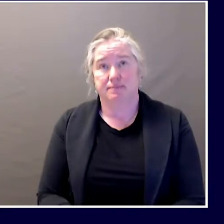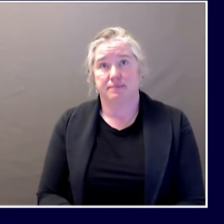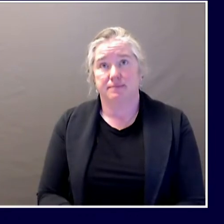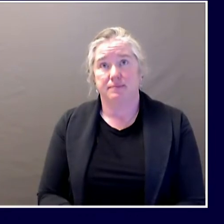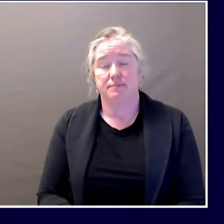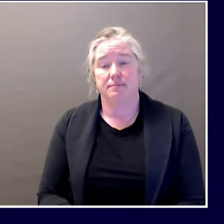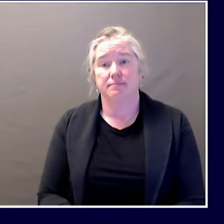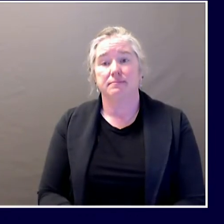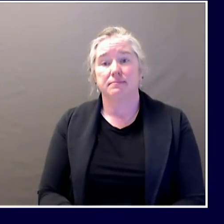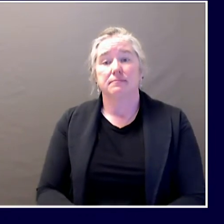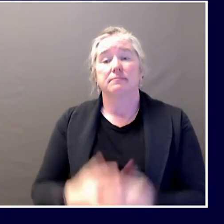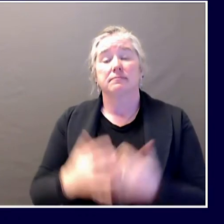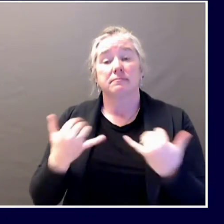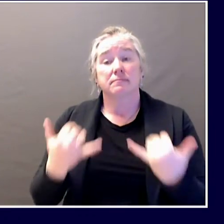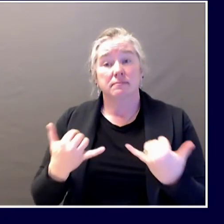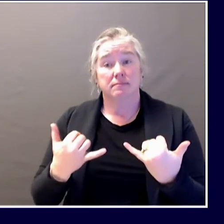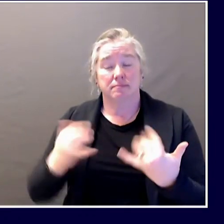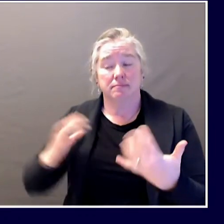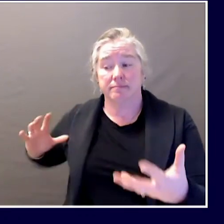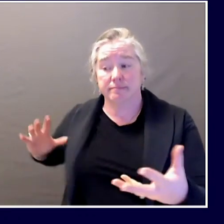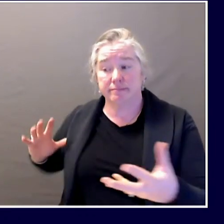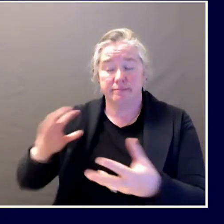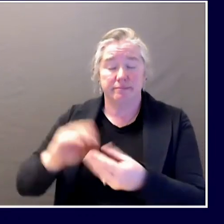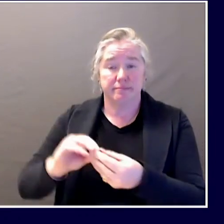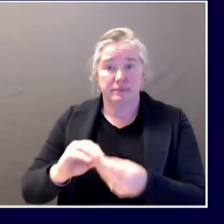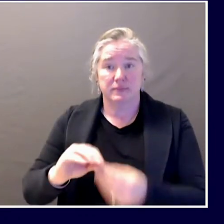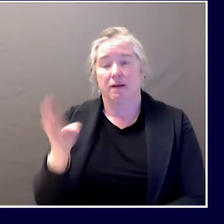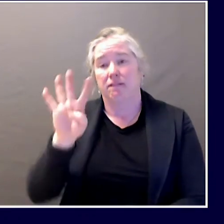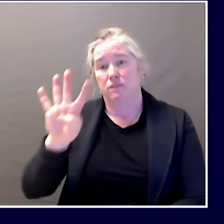Overall, across the state, there are now a total of